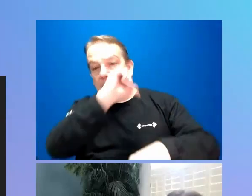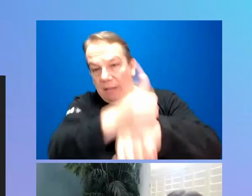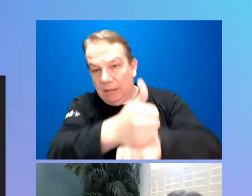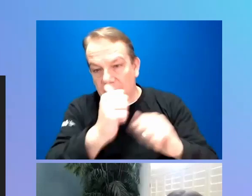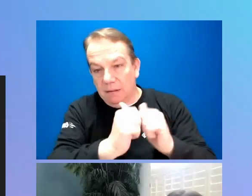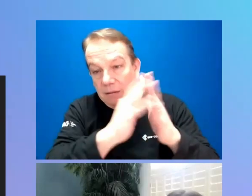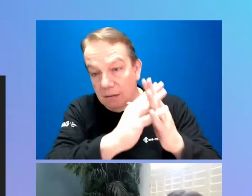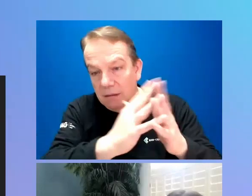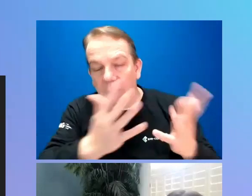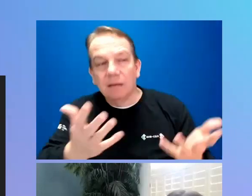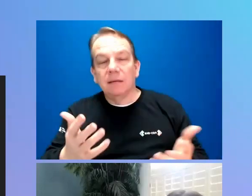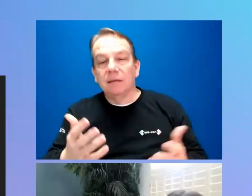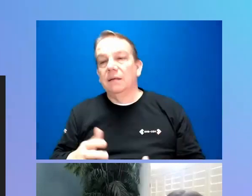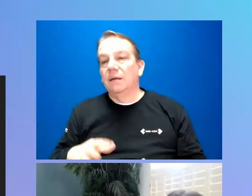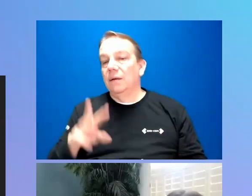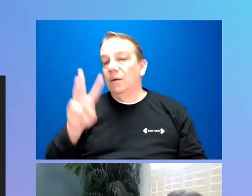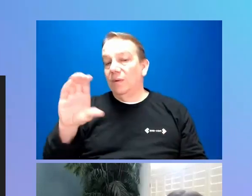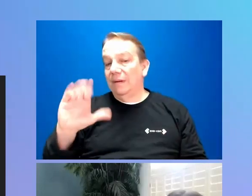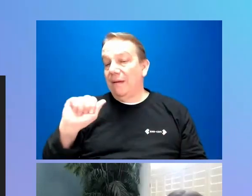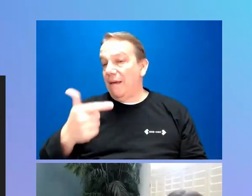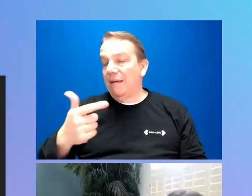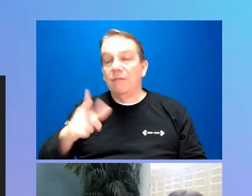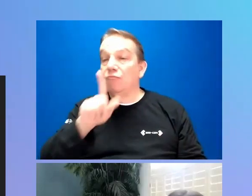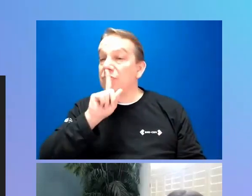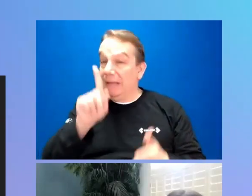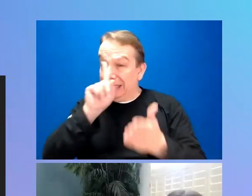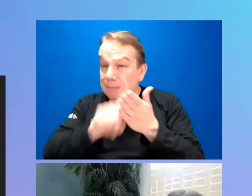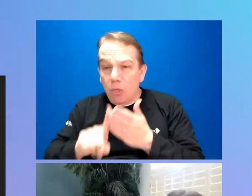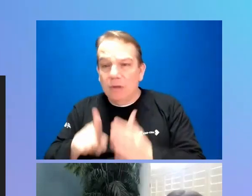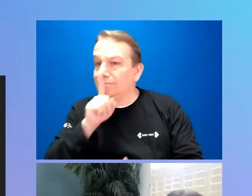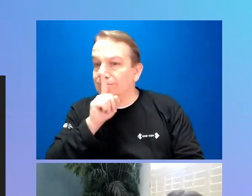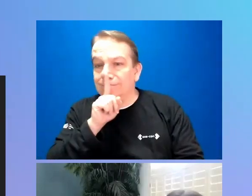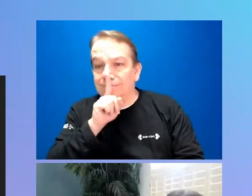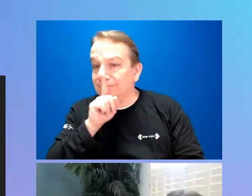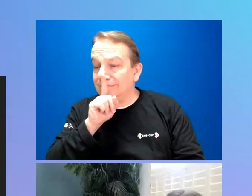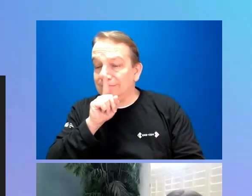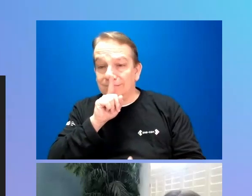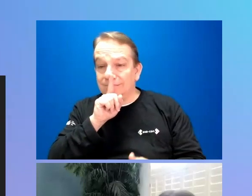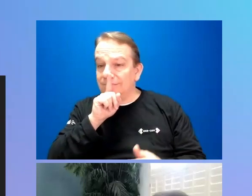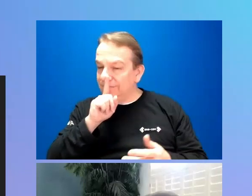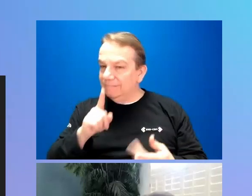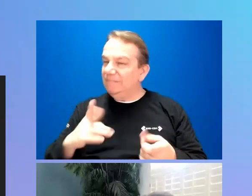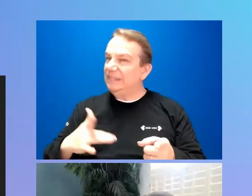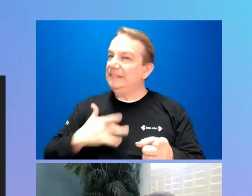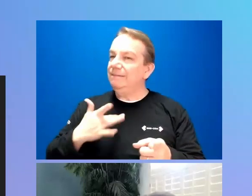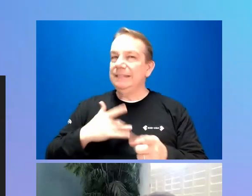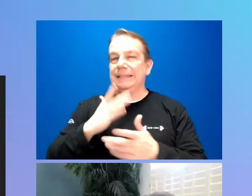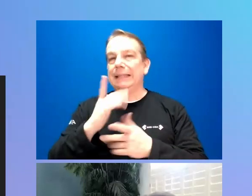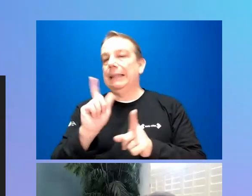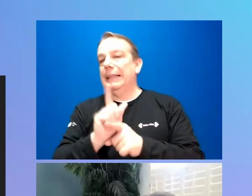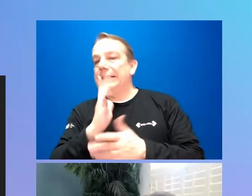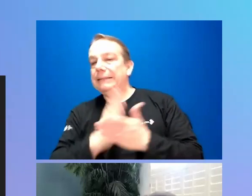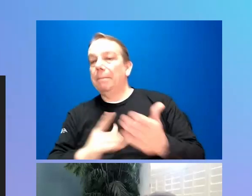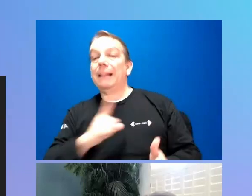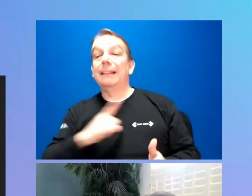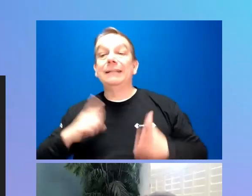that WCAG hasn't really explored in the past, and also feels something legislators might consider more